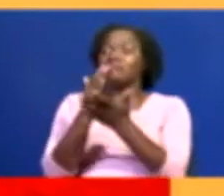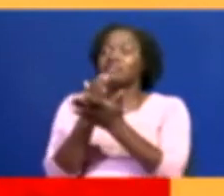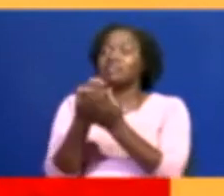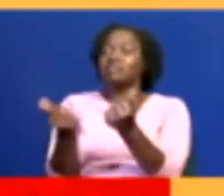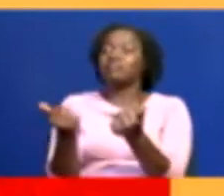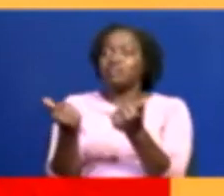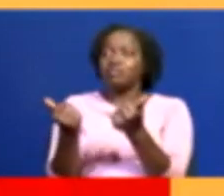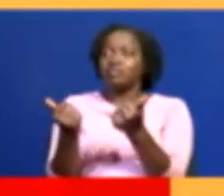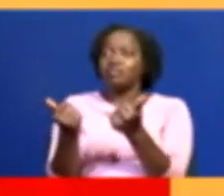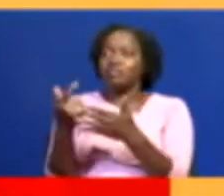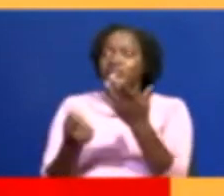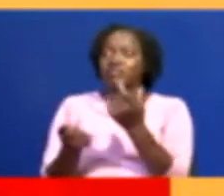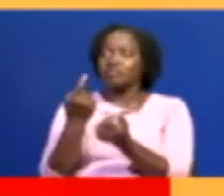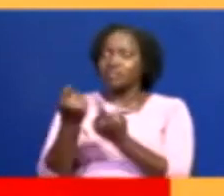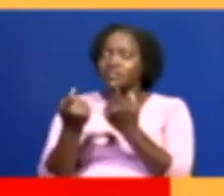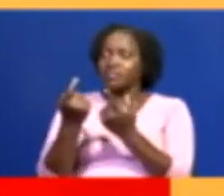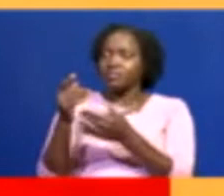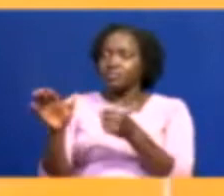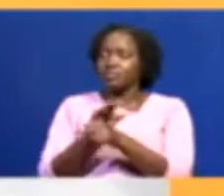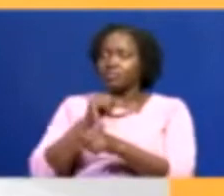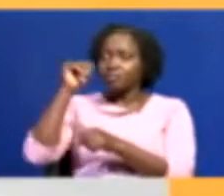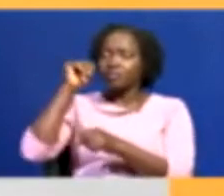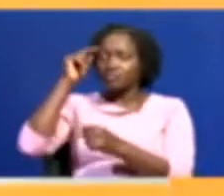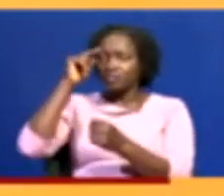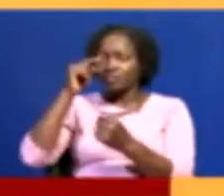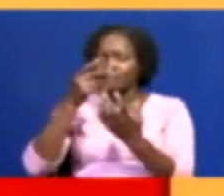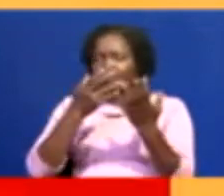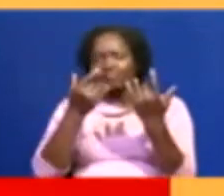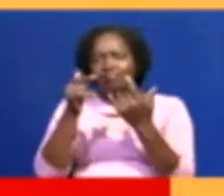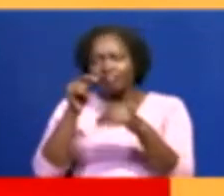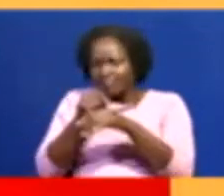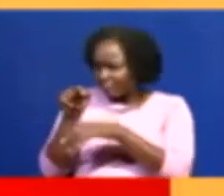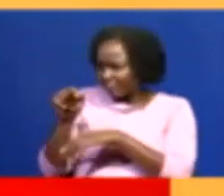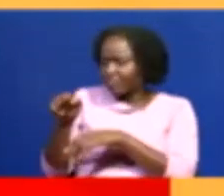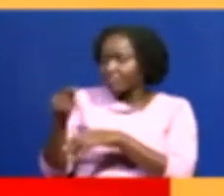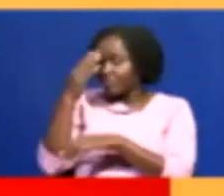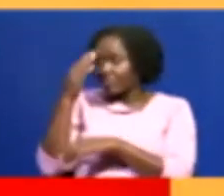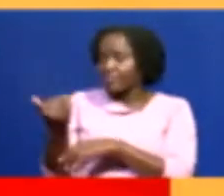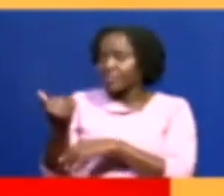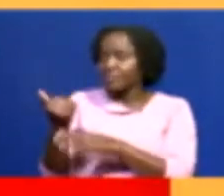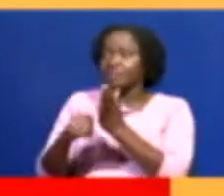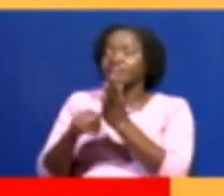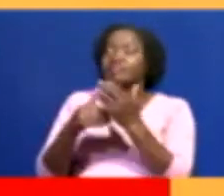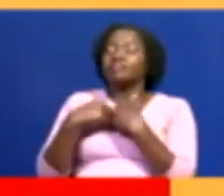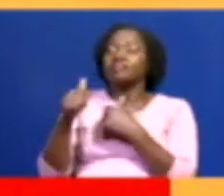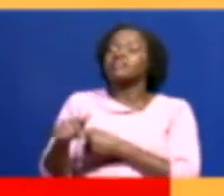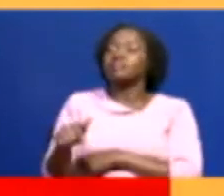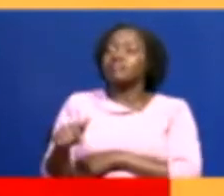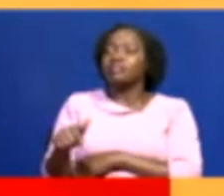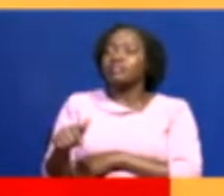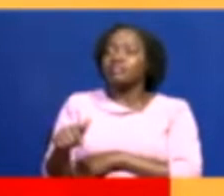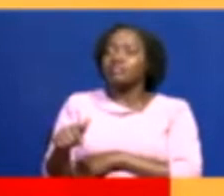solutions. Mm-hmm. What matters is mostly the political optics at that time. because the problems we have today,